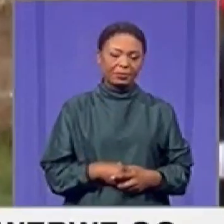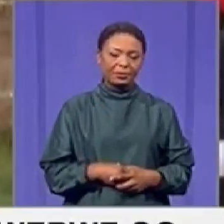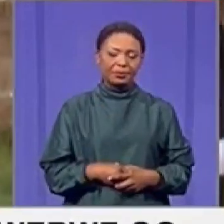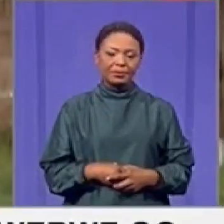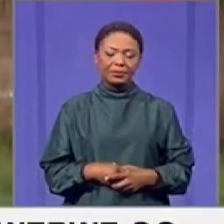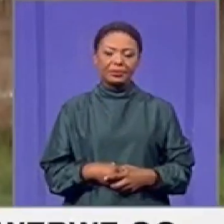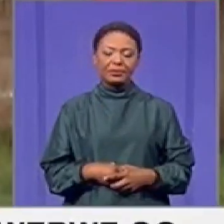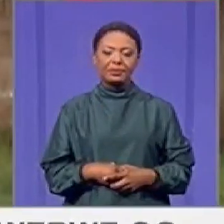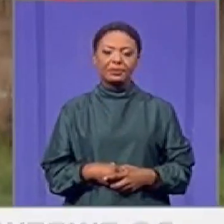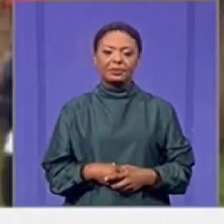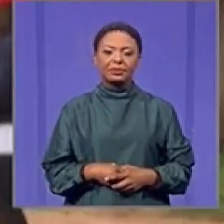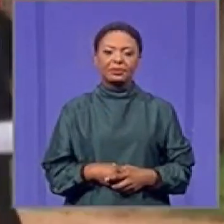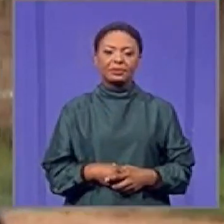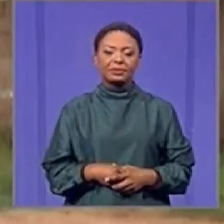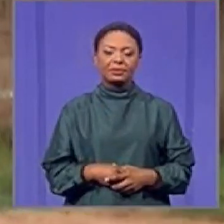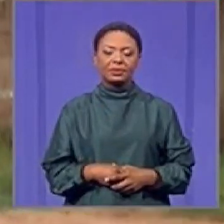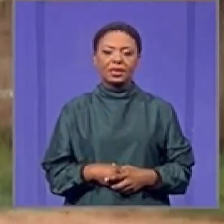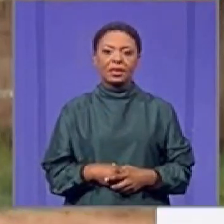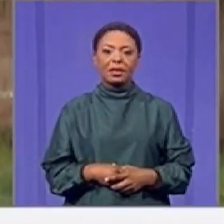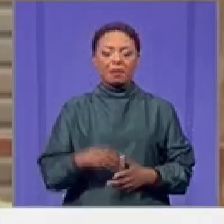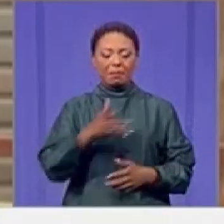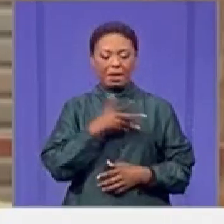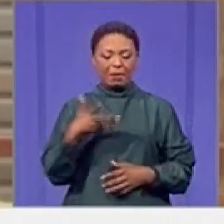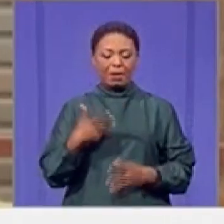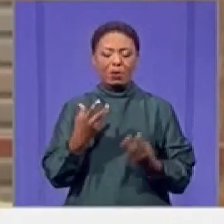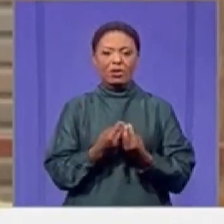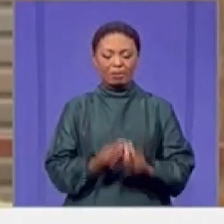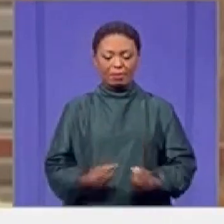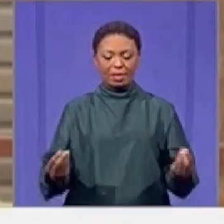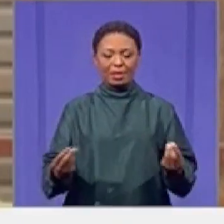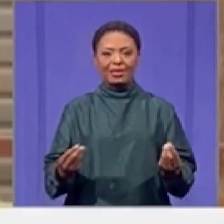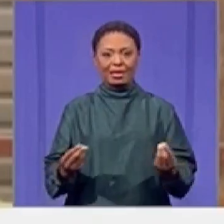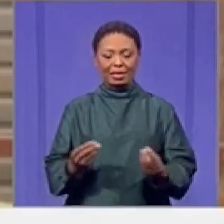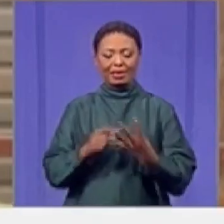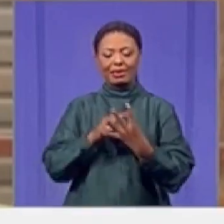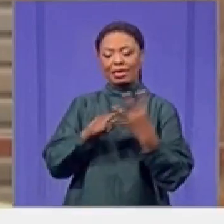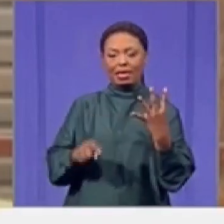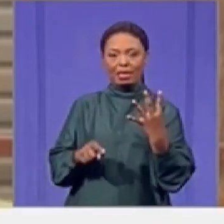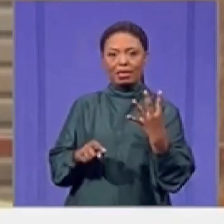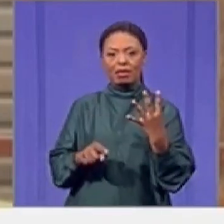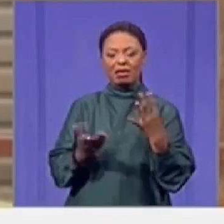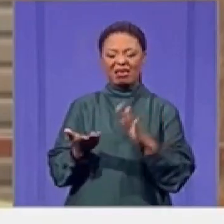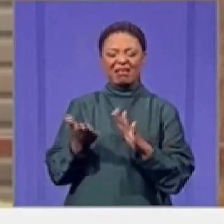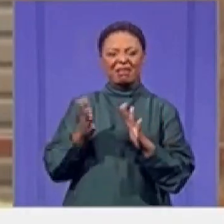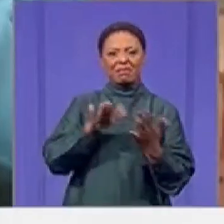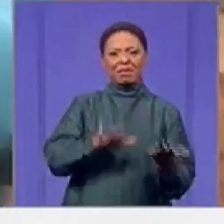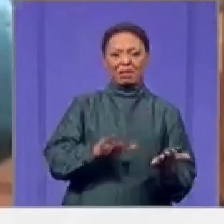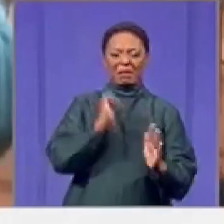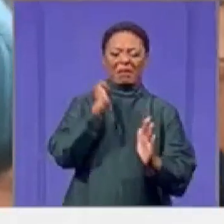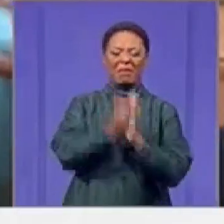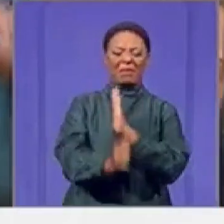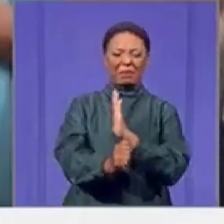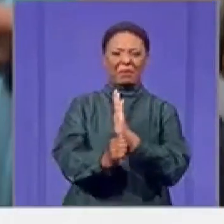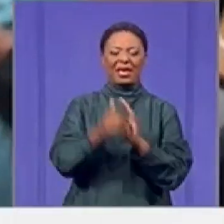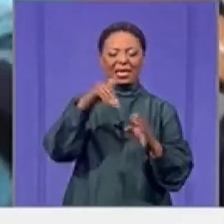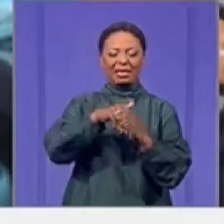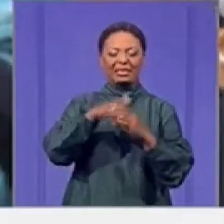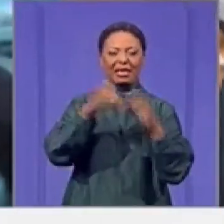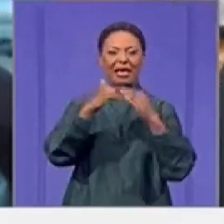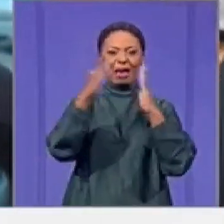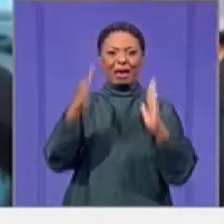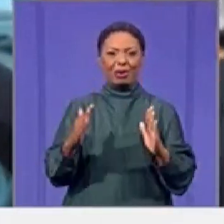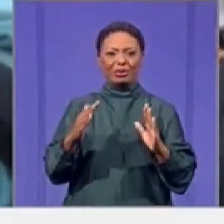Lefelo la tiragalo mo mme le bana ba gagwe ba le bararo ba bolailweng setlhogo mo teng ga ntlo ya gagwe ka go kgemetiwa